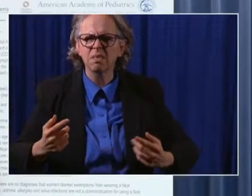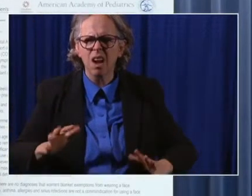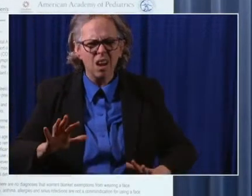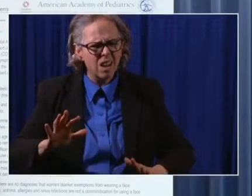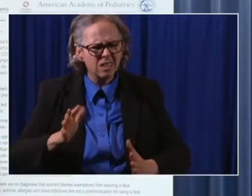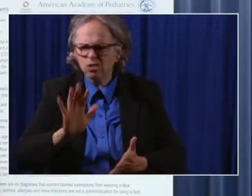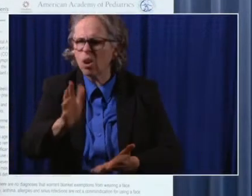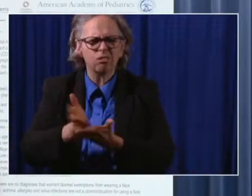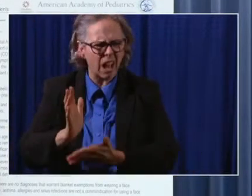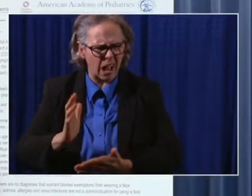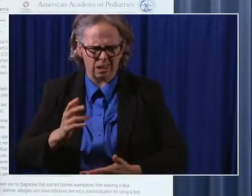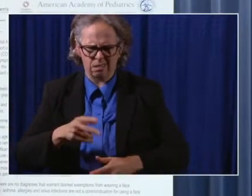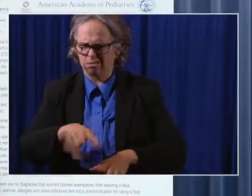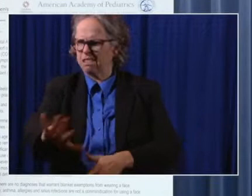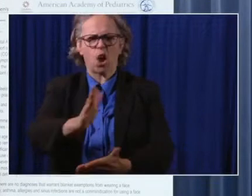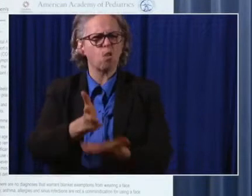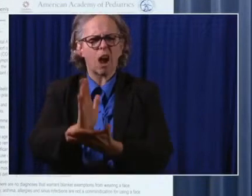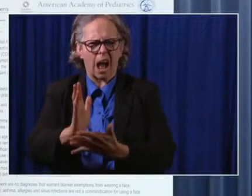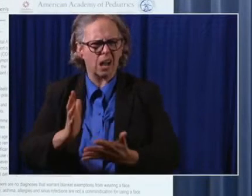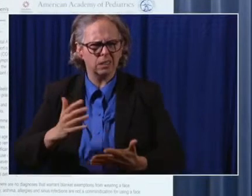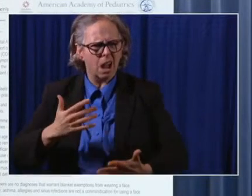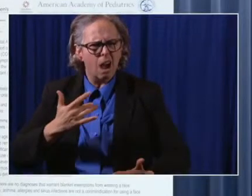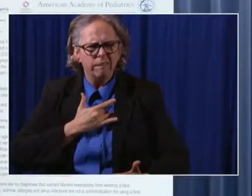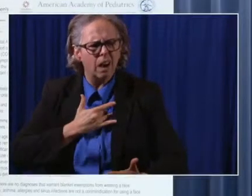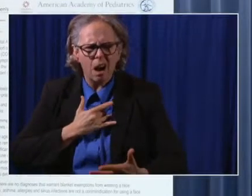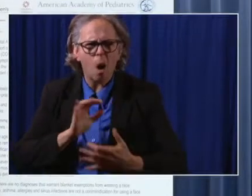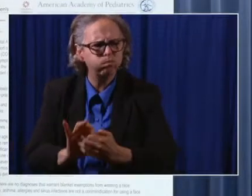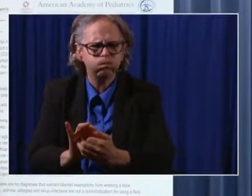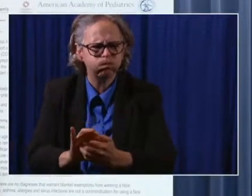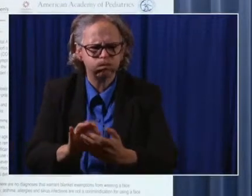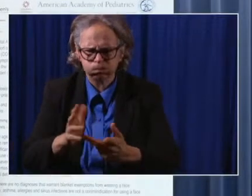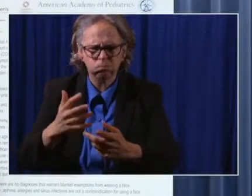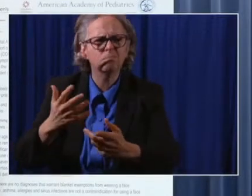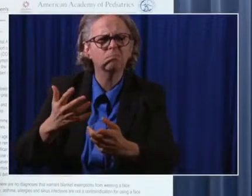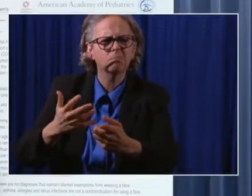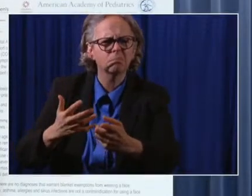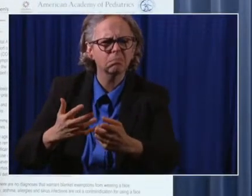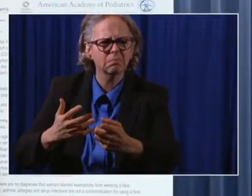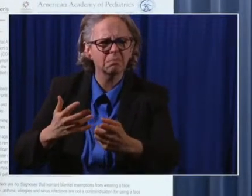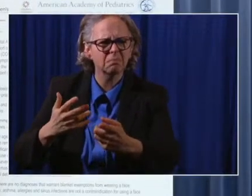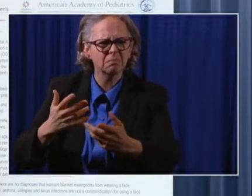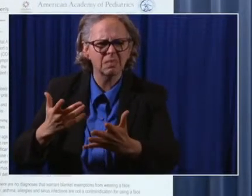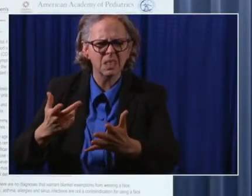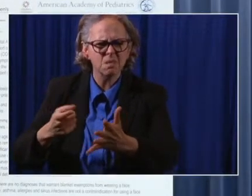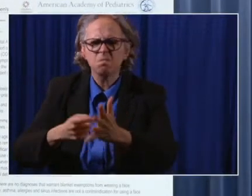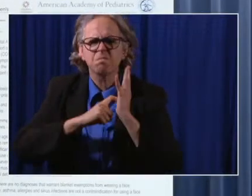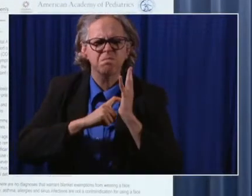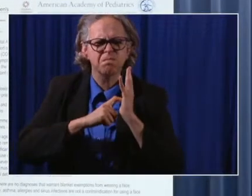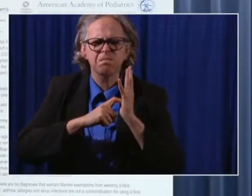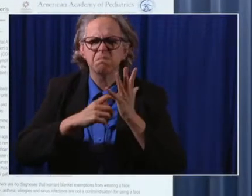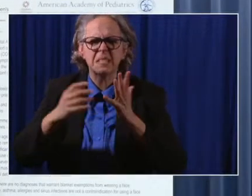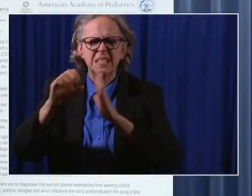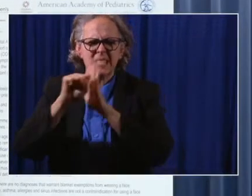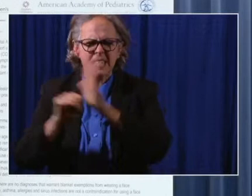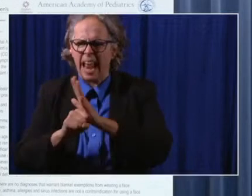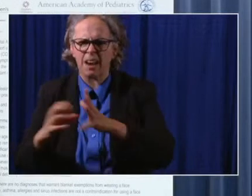the right to mourn, demanding that our state do something to stop gun violence.